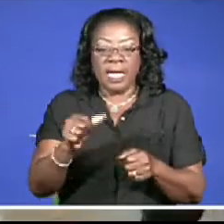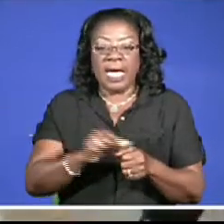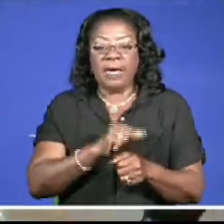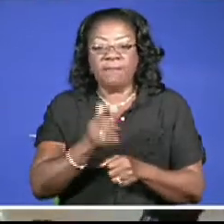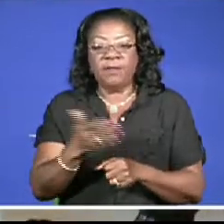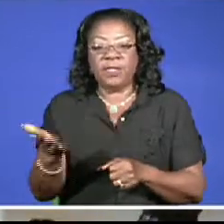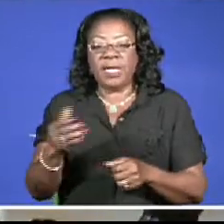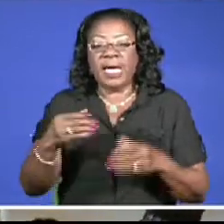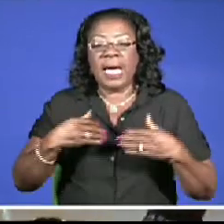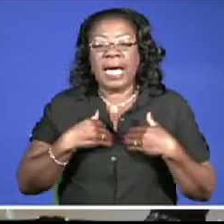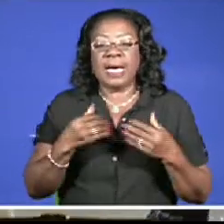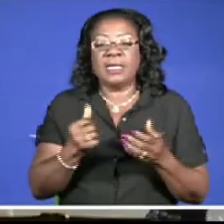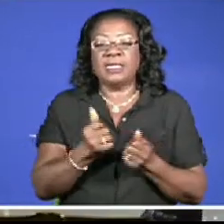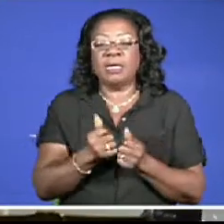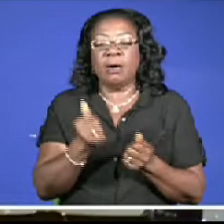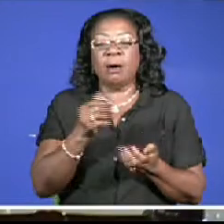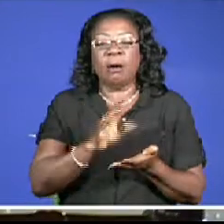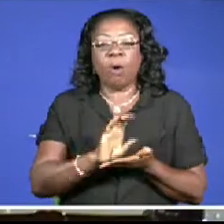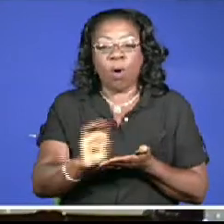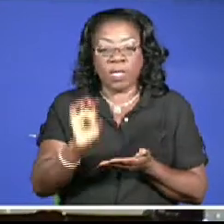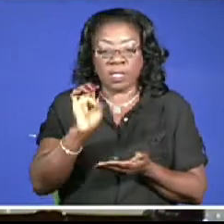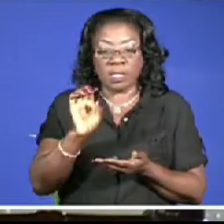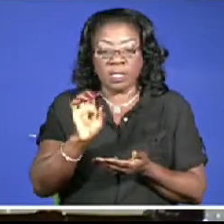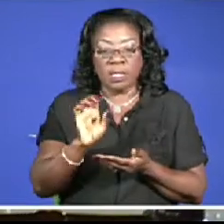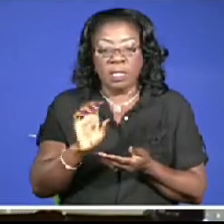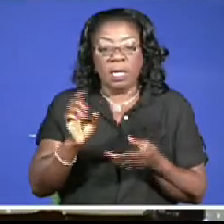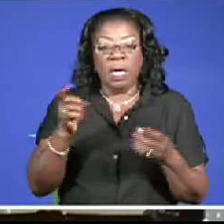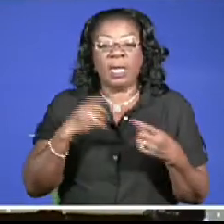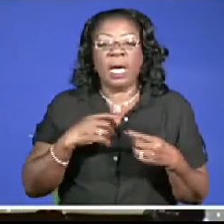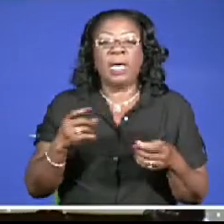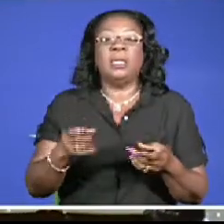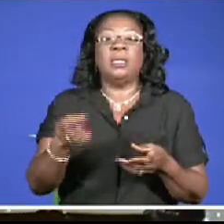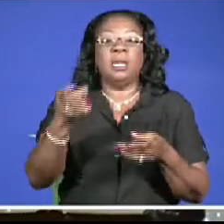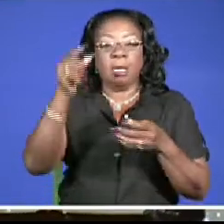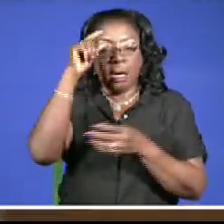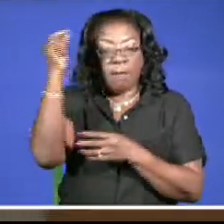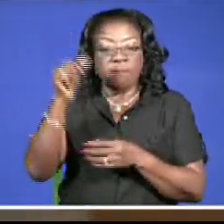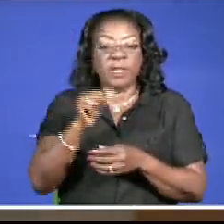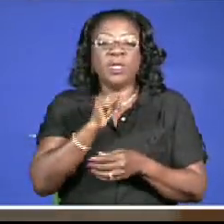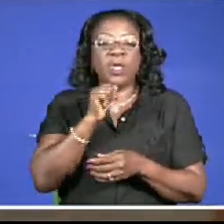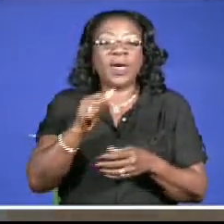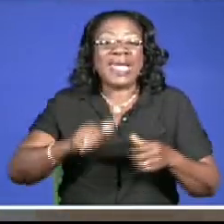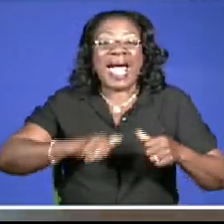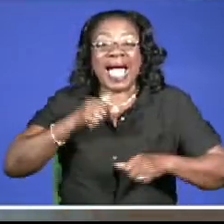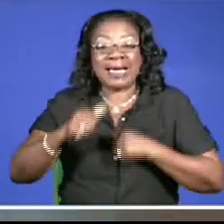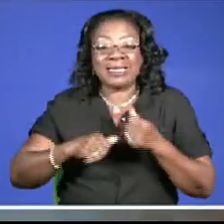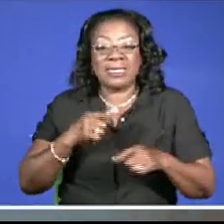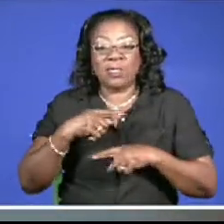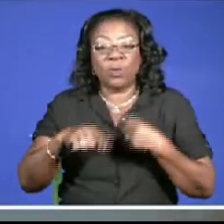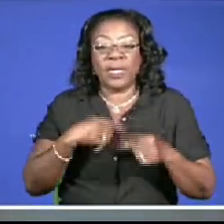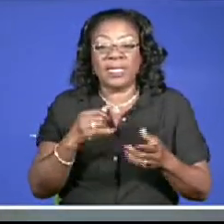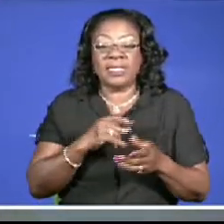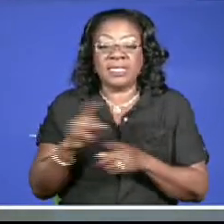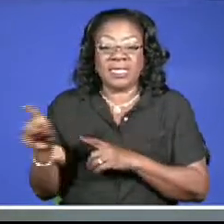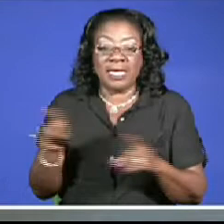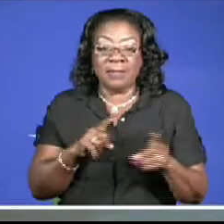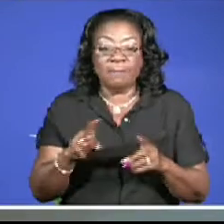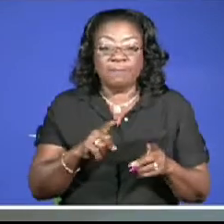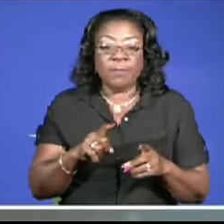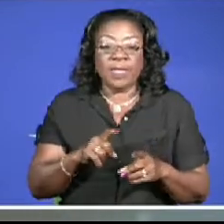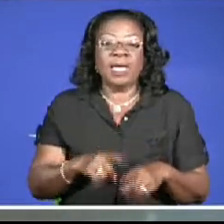a cost. The finance minister added that had the government not acted when it did, it would have had to borrow about